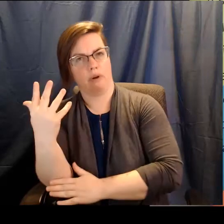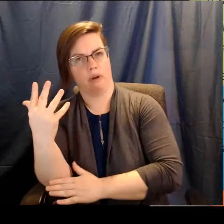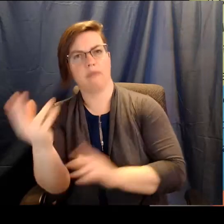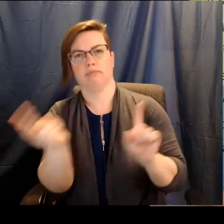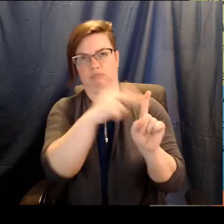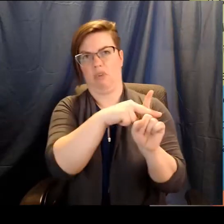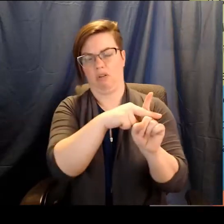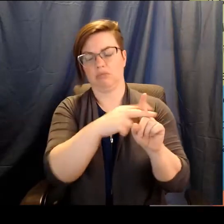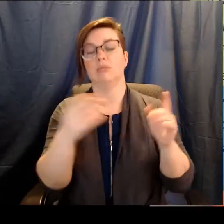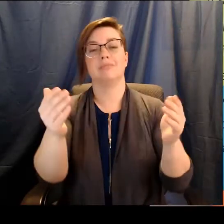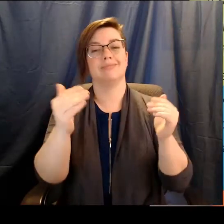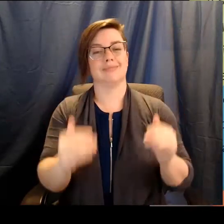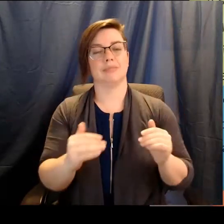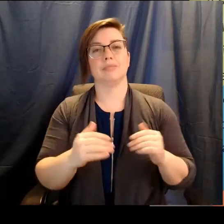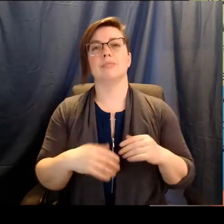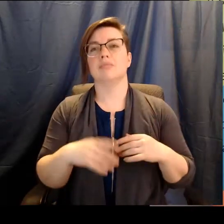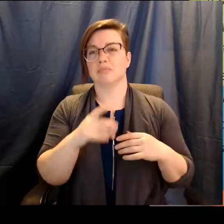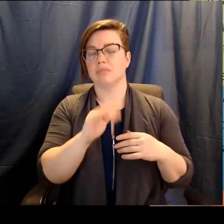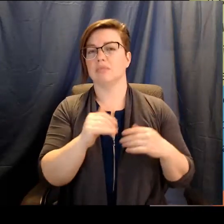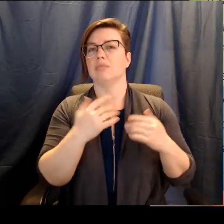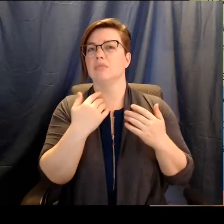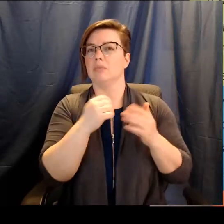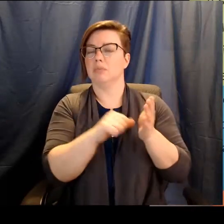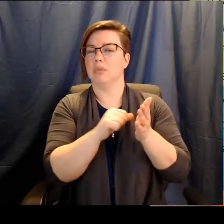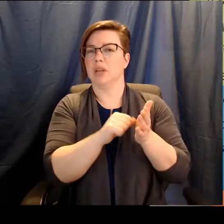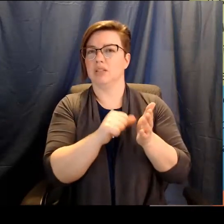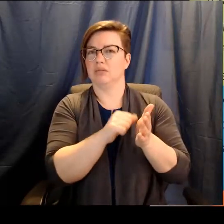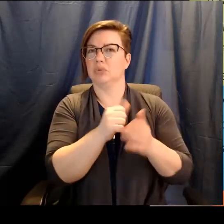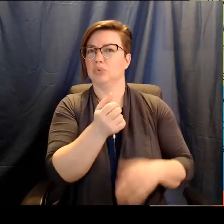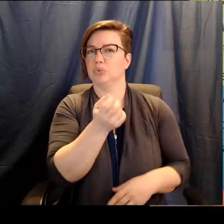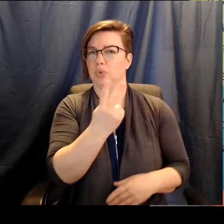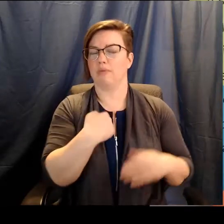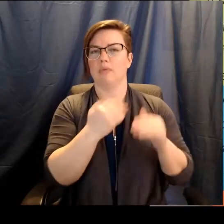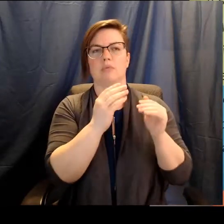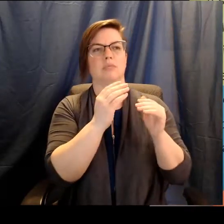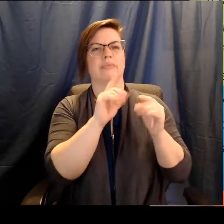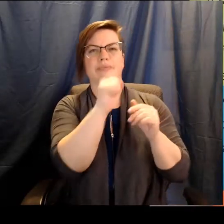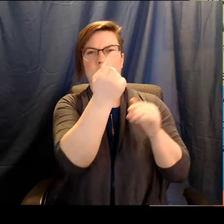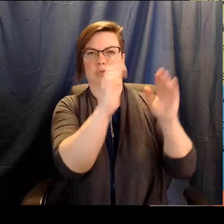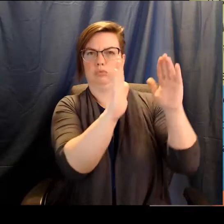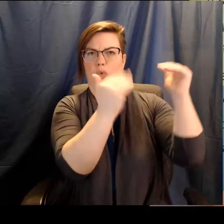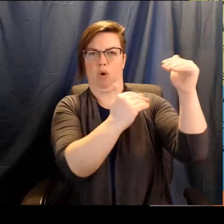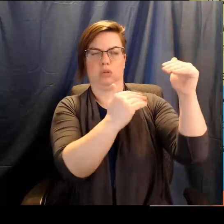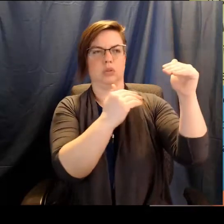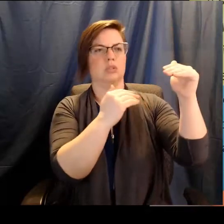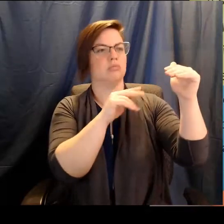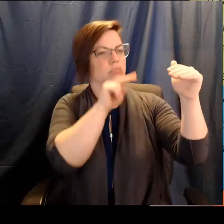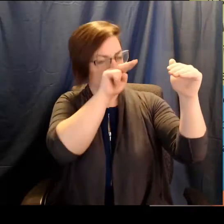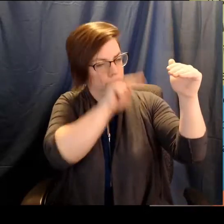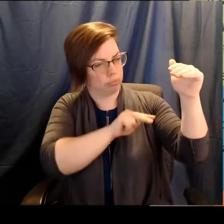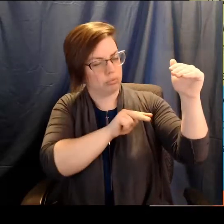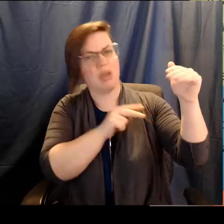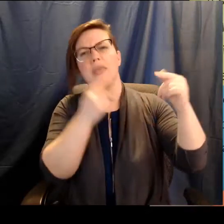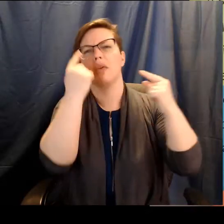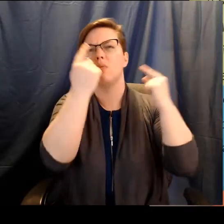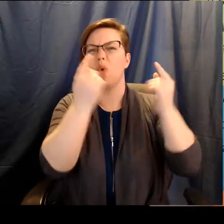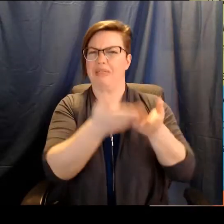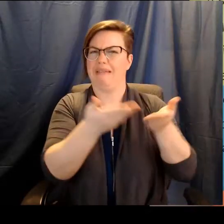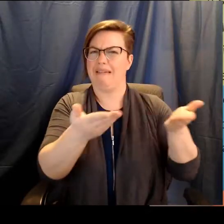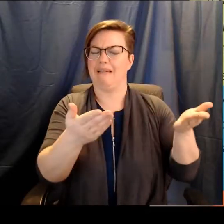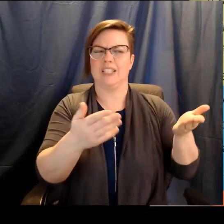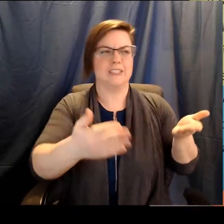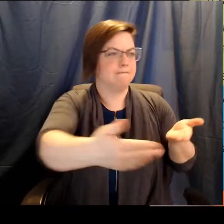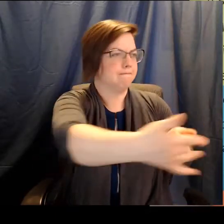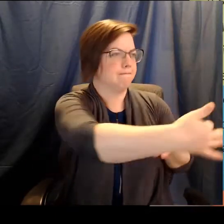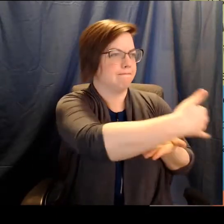page 2 about some different things around the house that you will want to gather in order to think about how you might